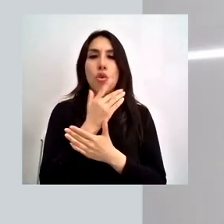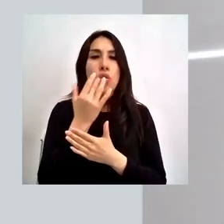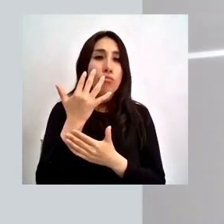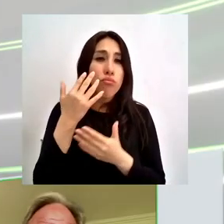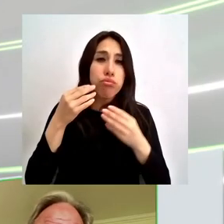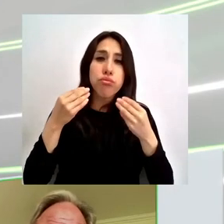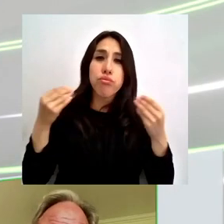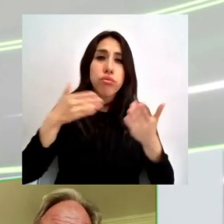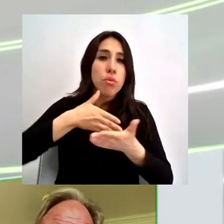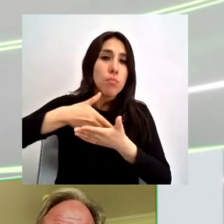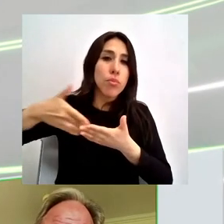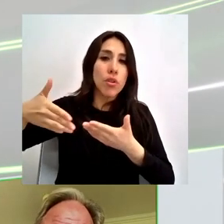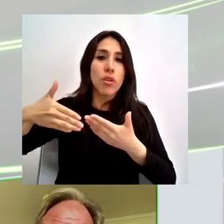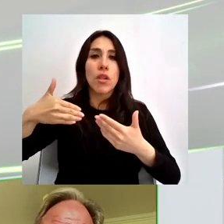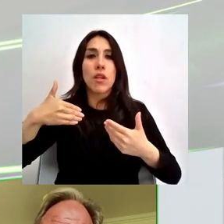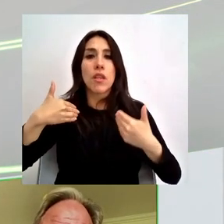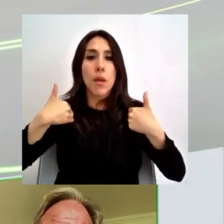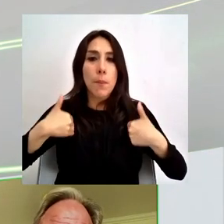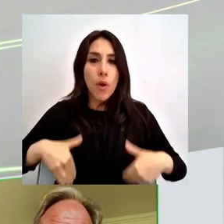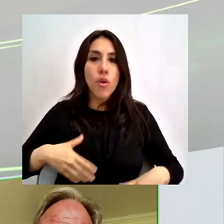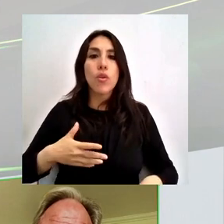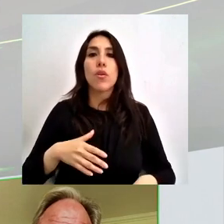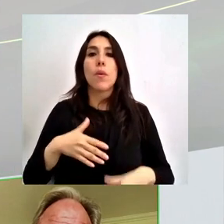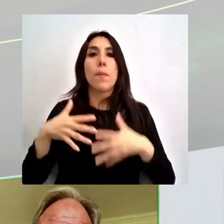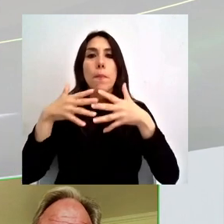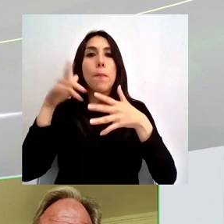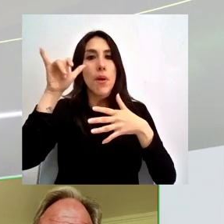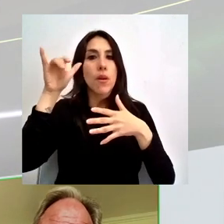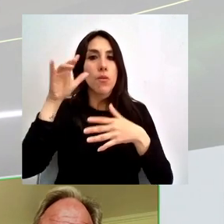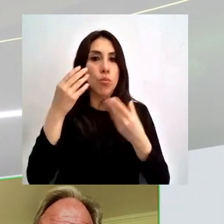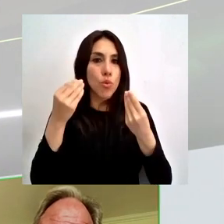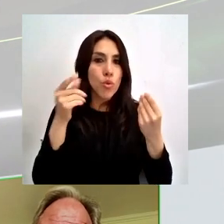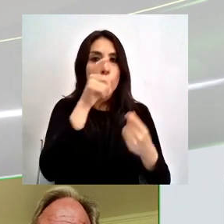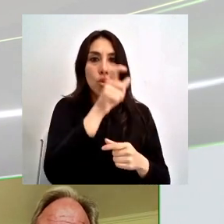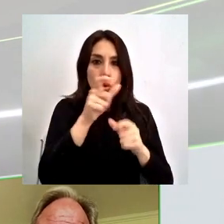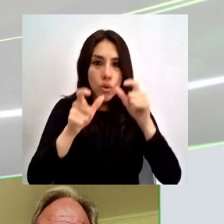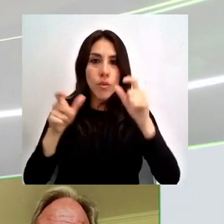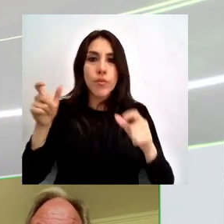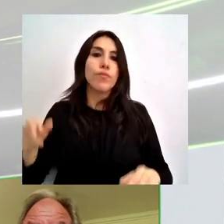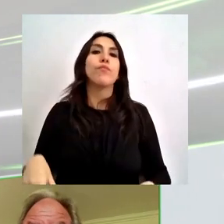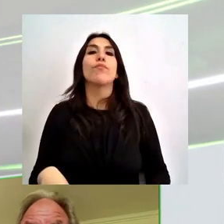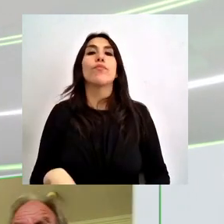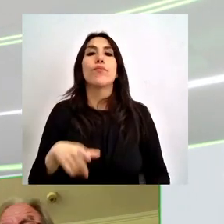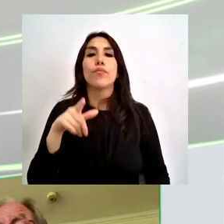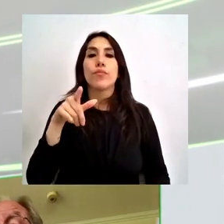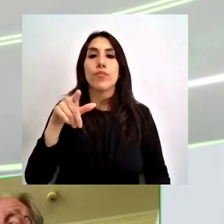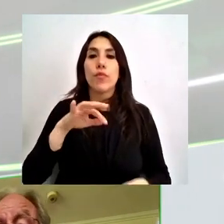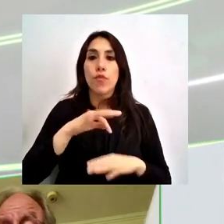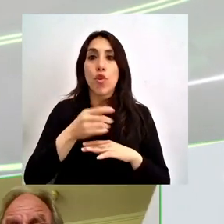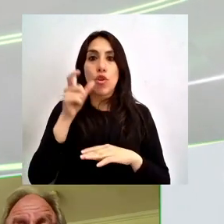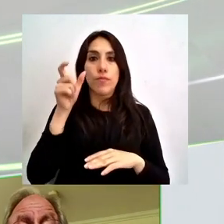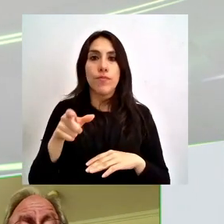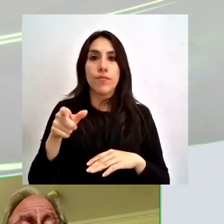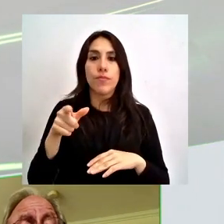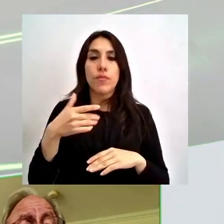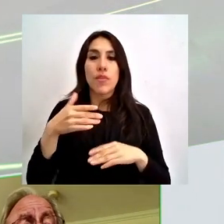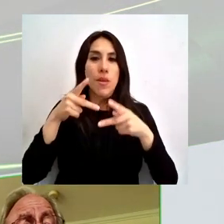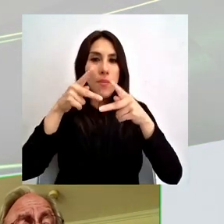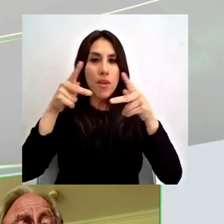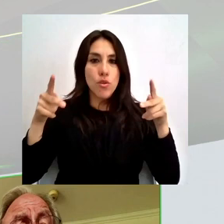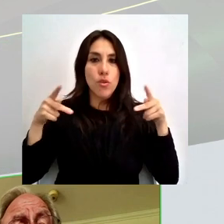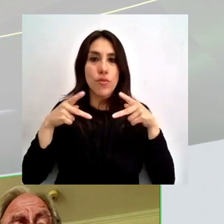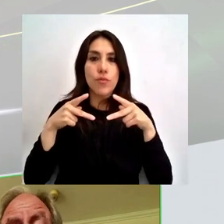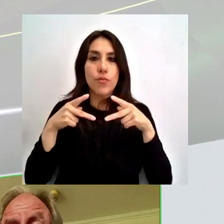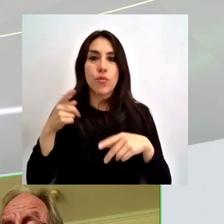the millions of people with disabilities in the United States. And he's also the founder of the Harkin Institute, housed at Drake University